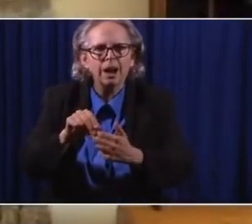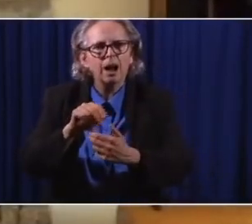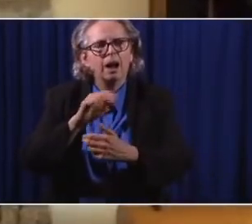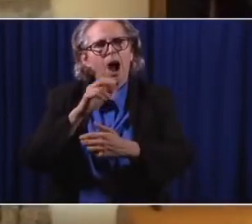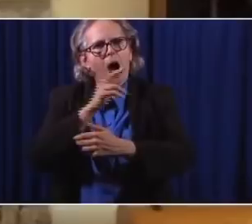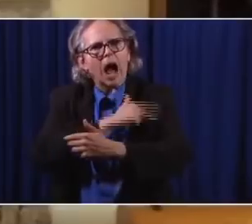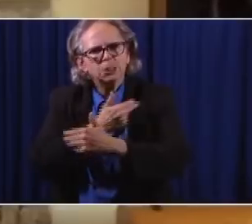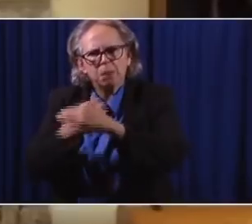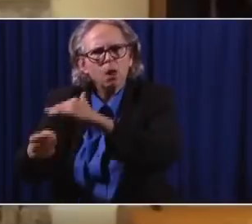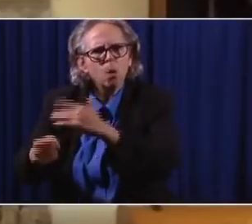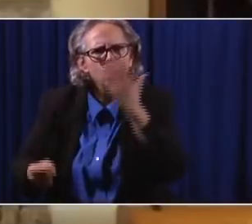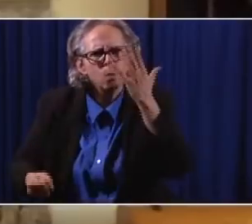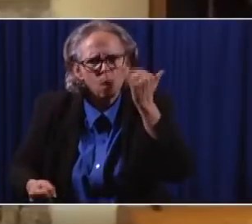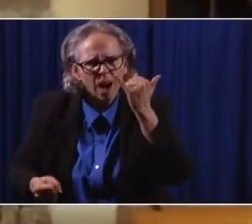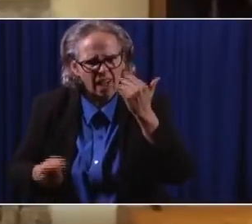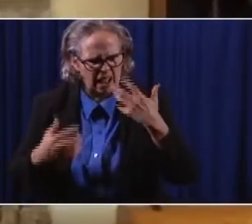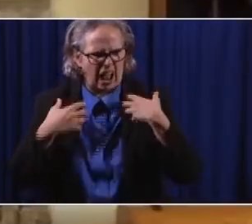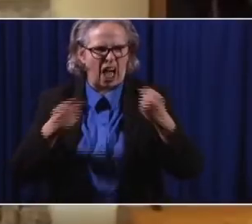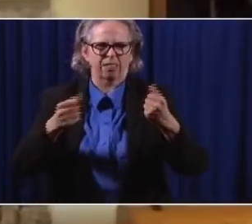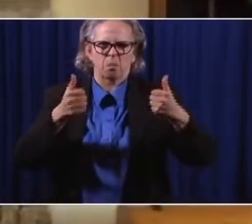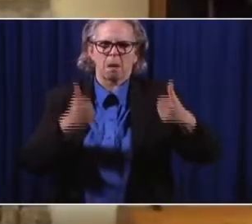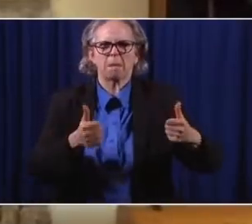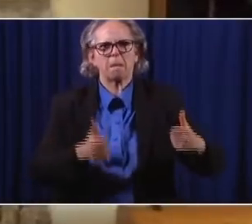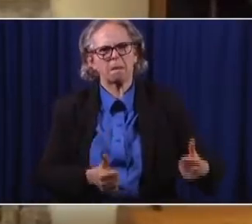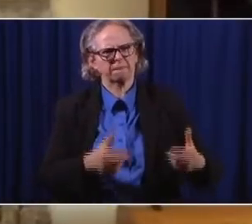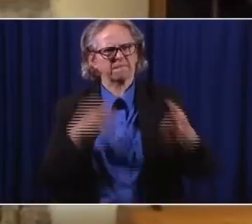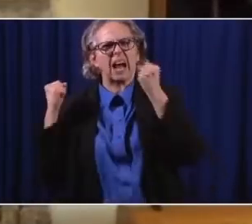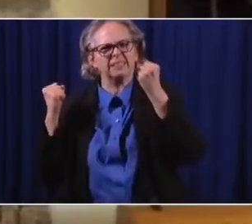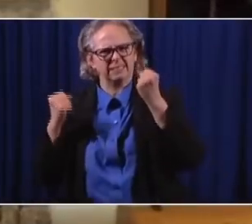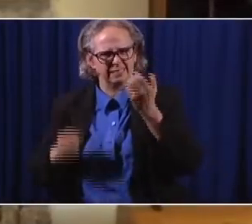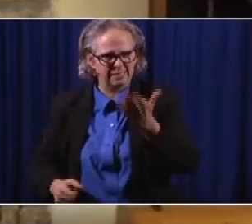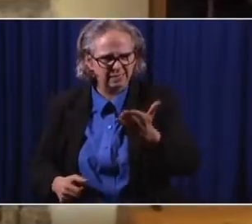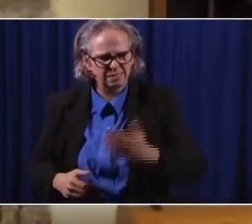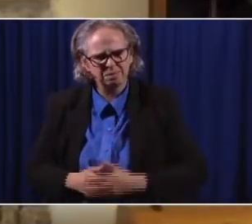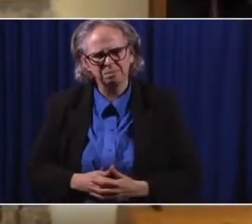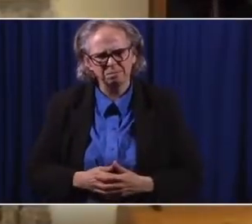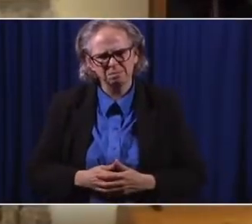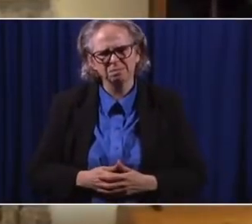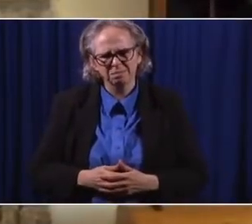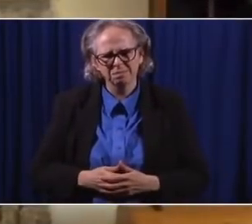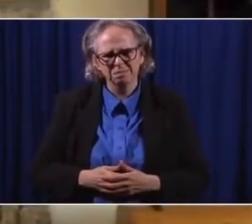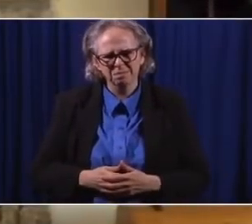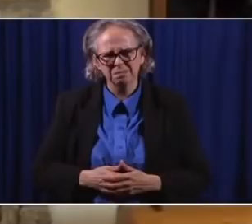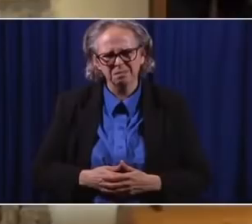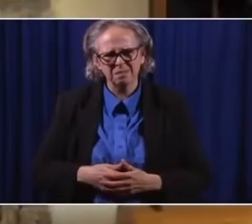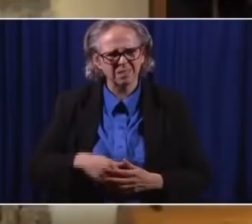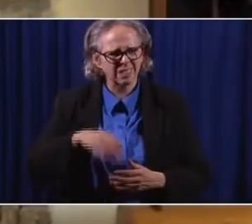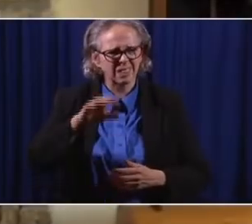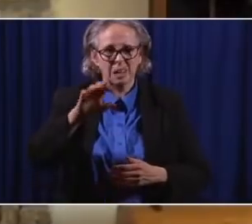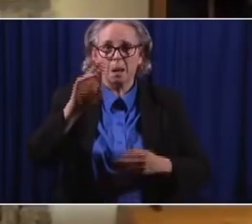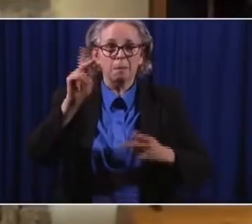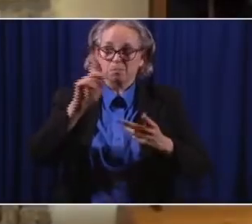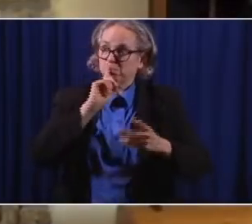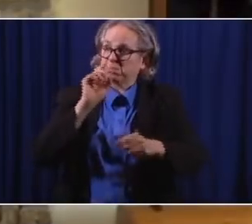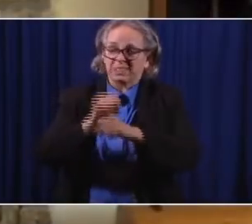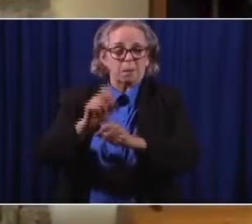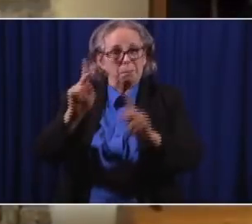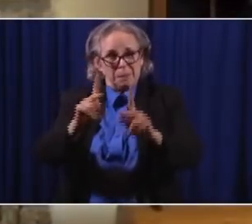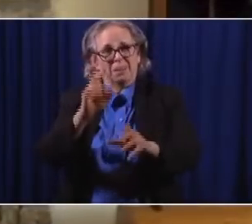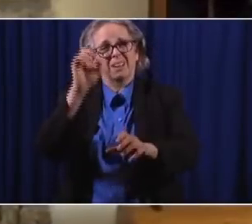better. But we're still, as you can see, still losing people every single day who die of COVID. And it's